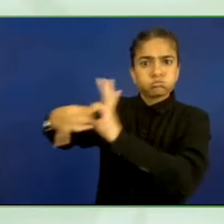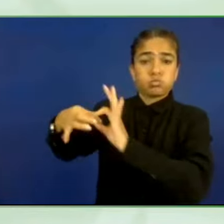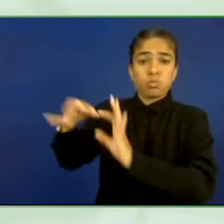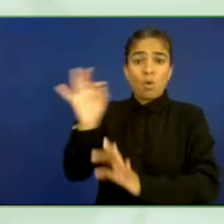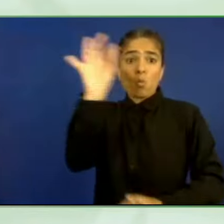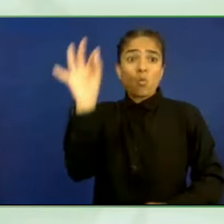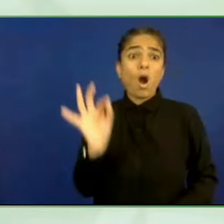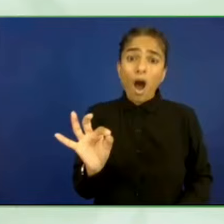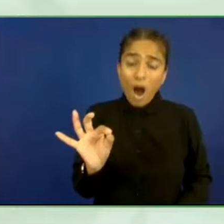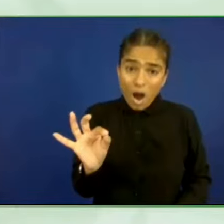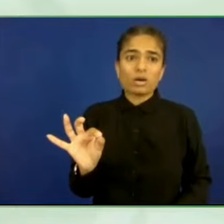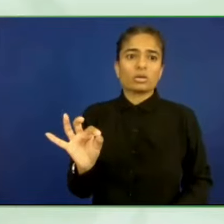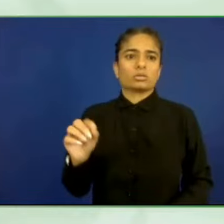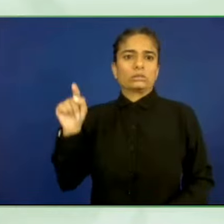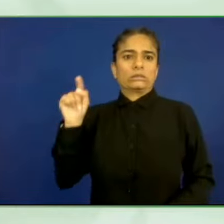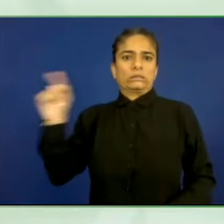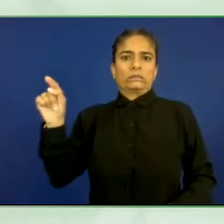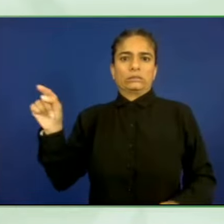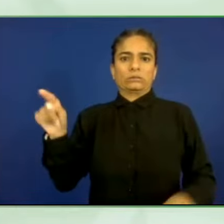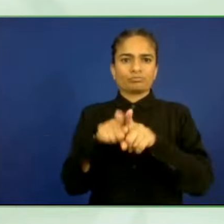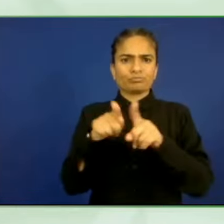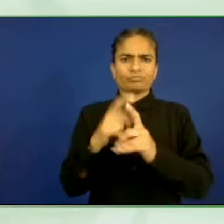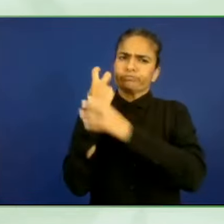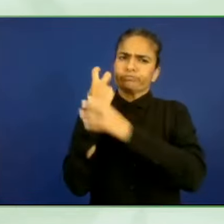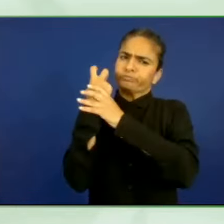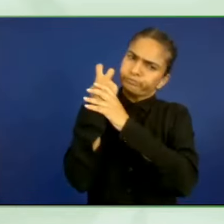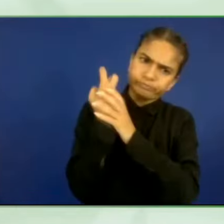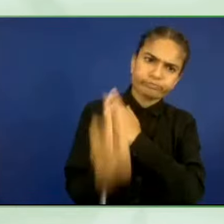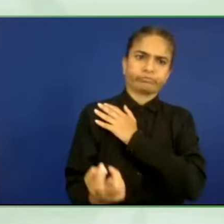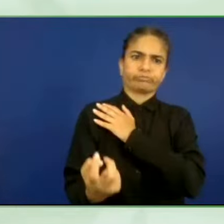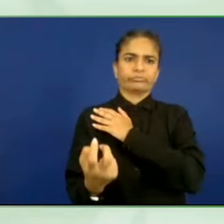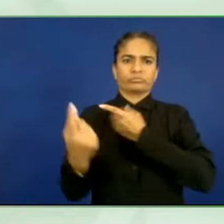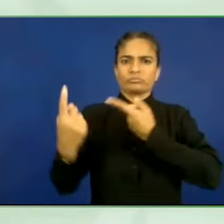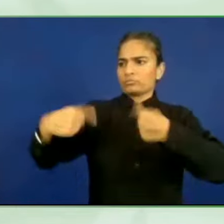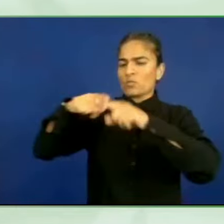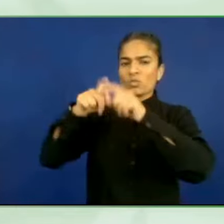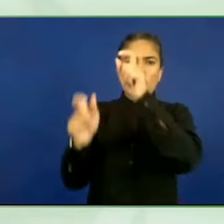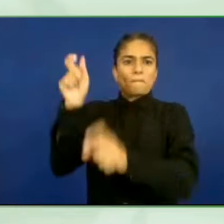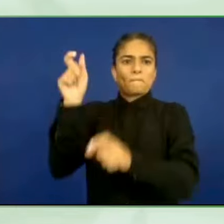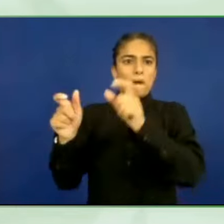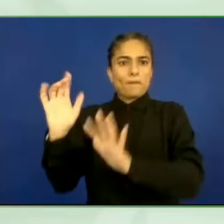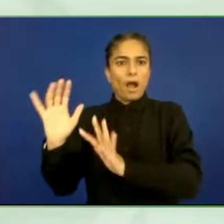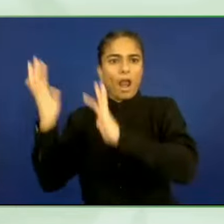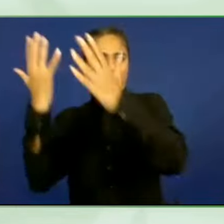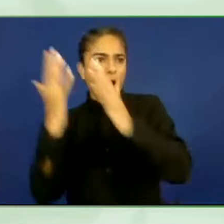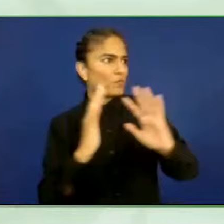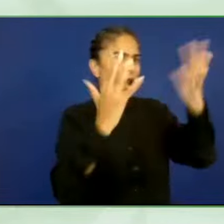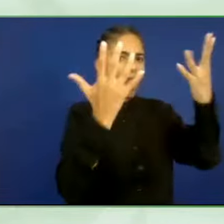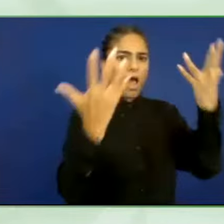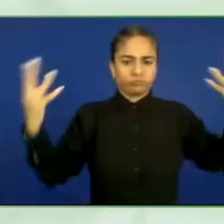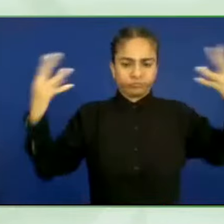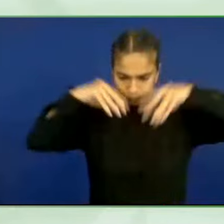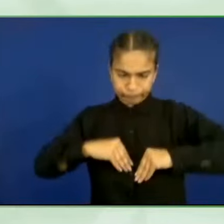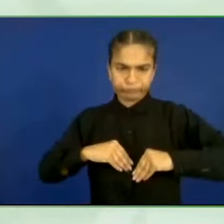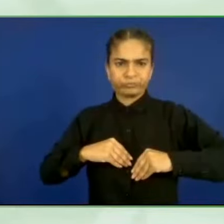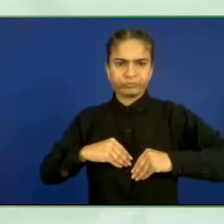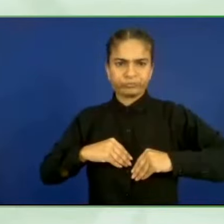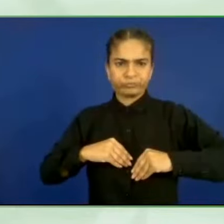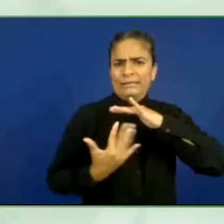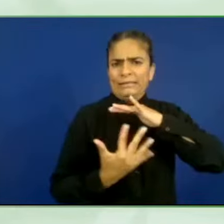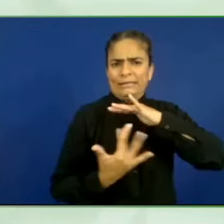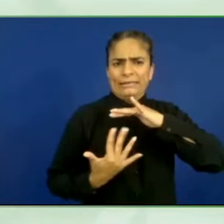we work in to imagine and then enable better futures for artists in